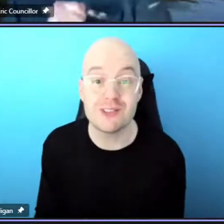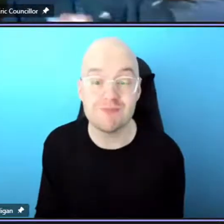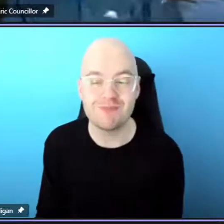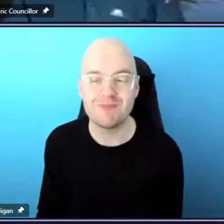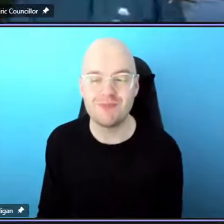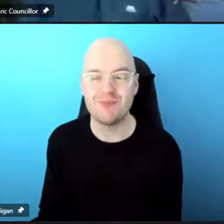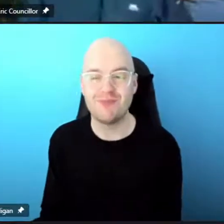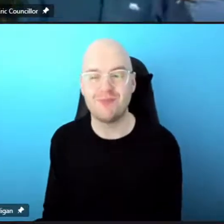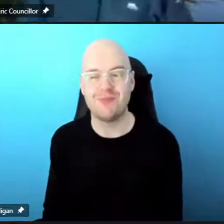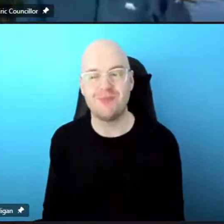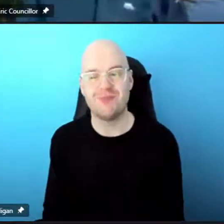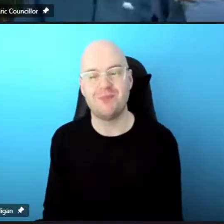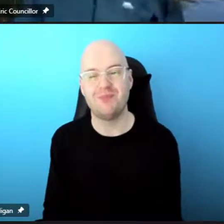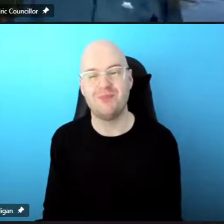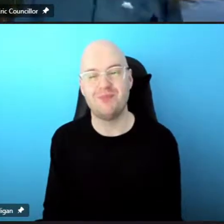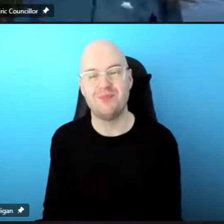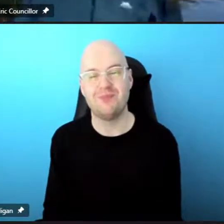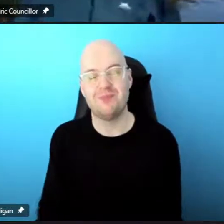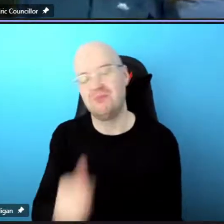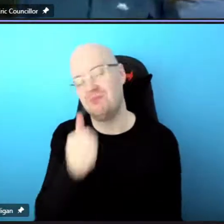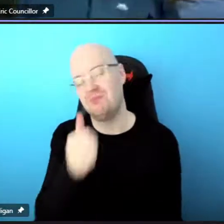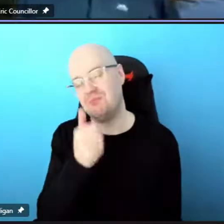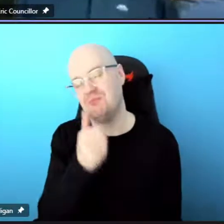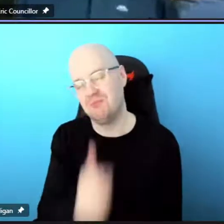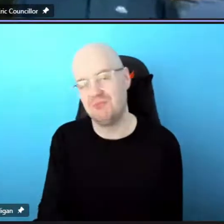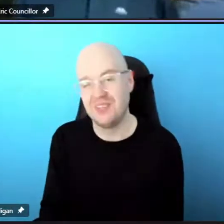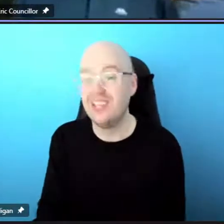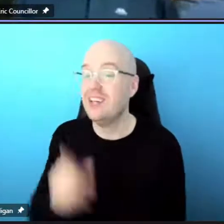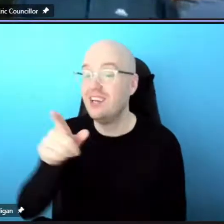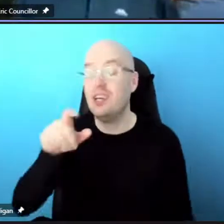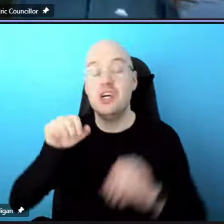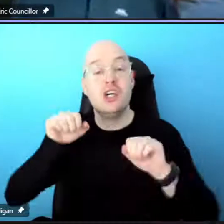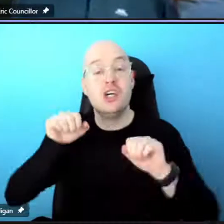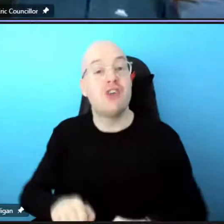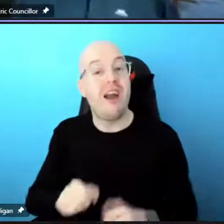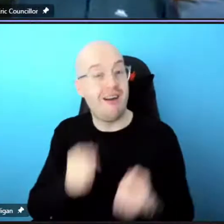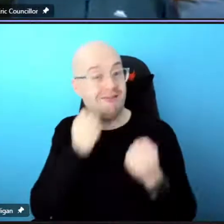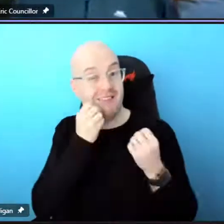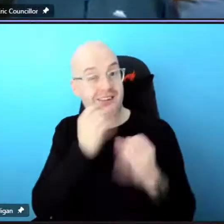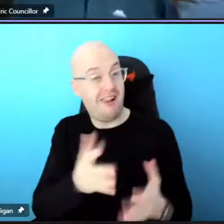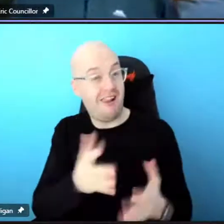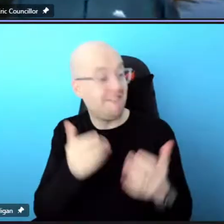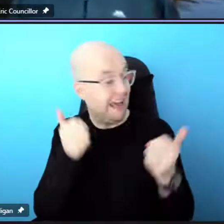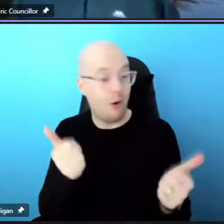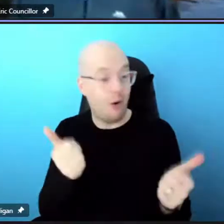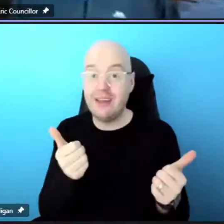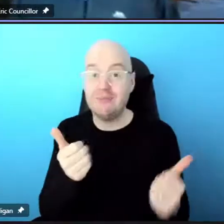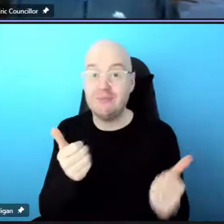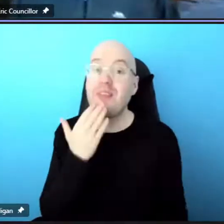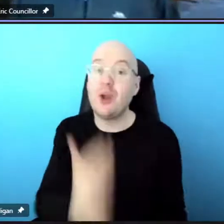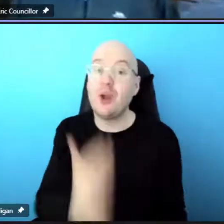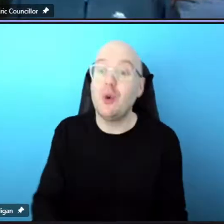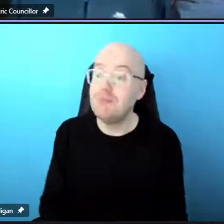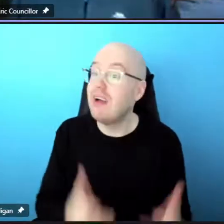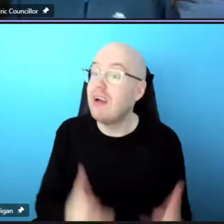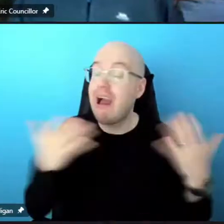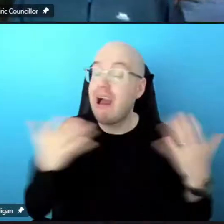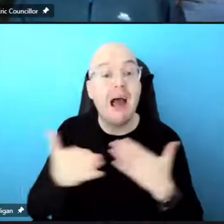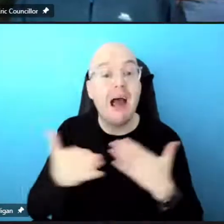your response. Okay, lovely, thank you. So, any other